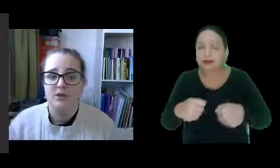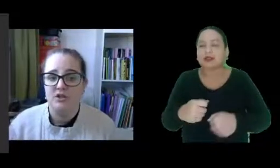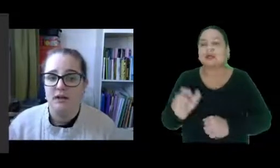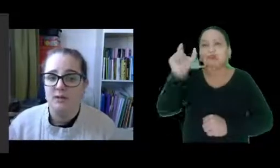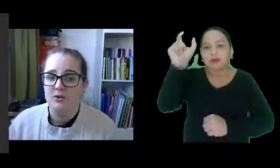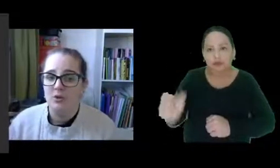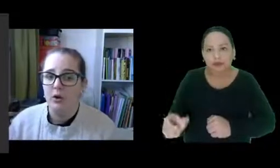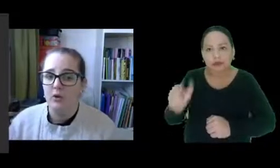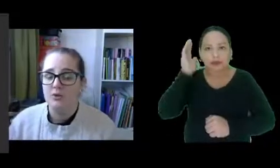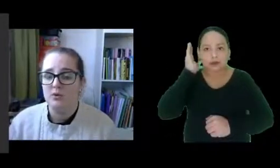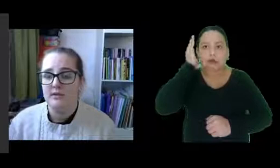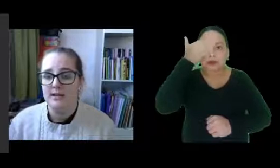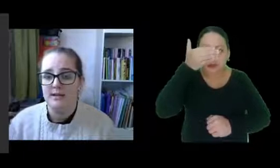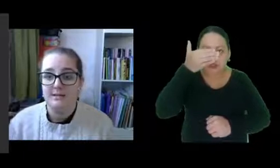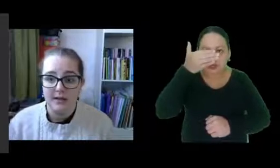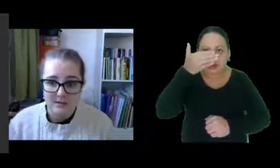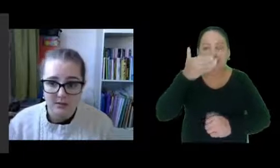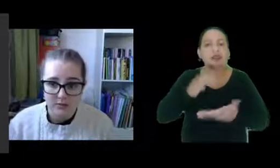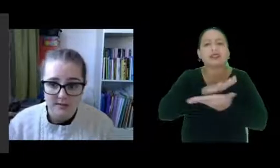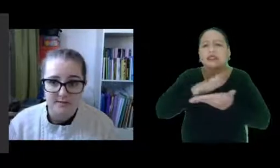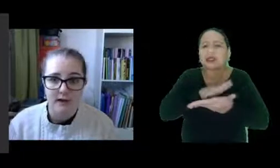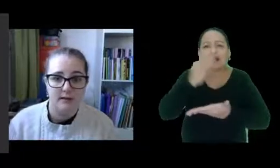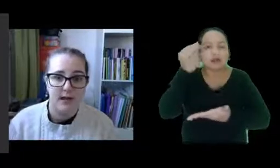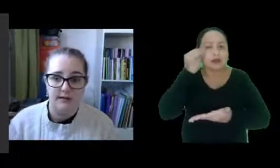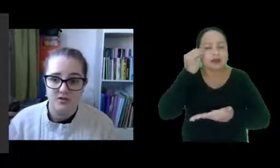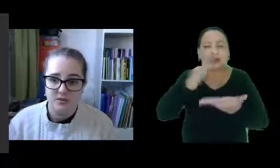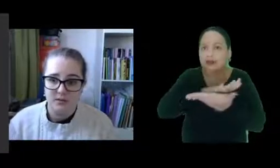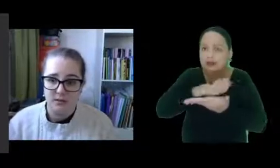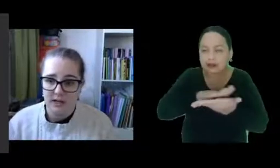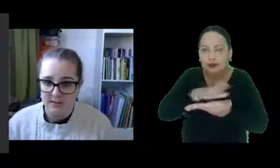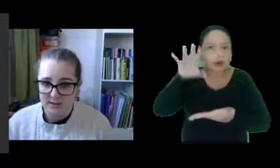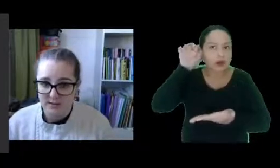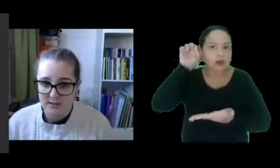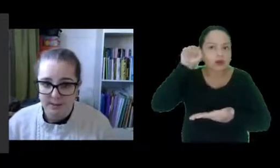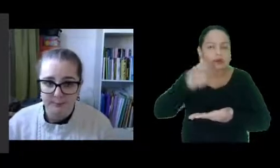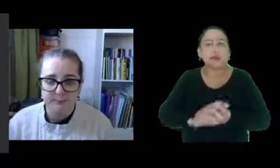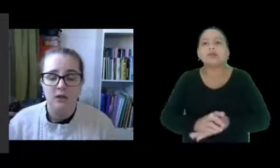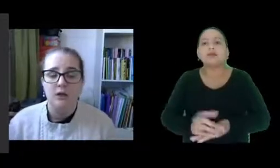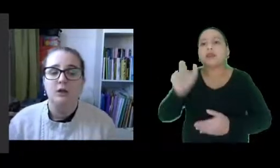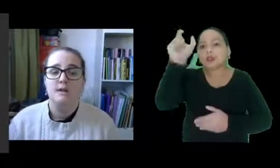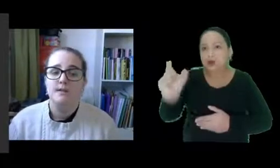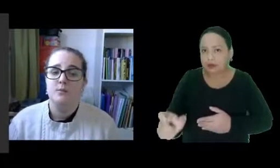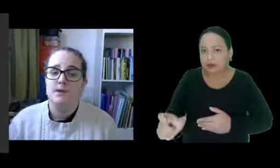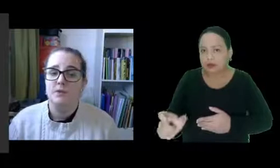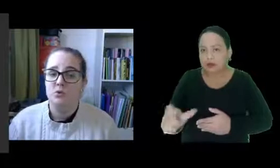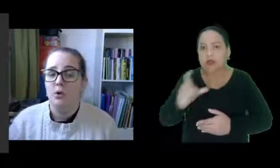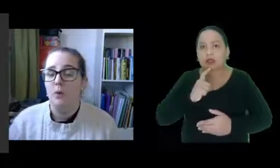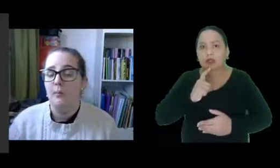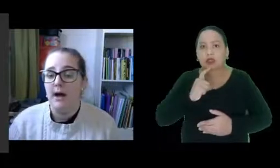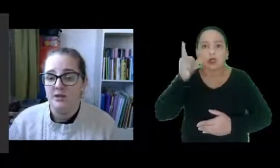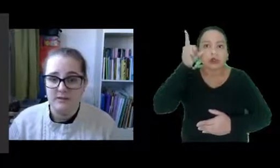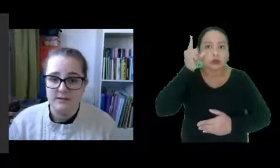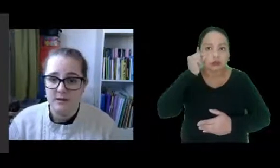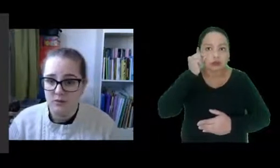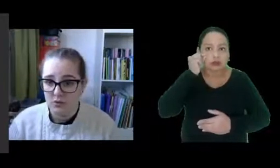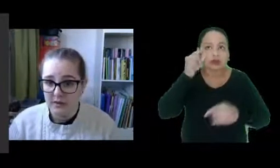communication. We have the person with deafblindness without residue, no vision and no hearing. We have the